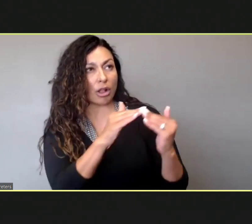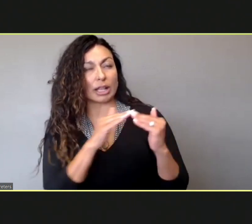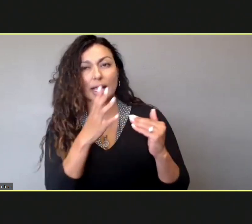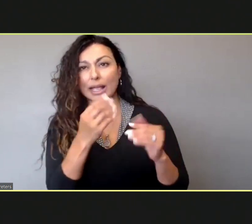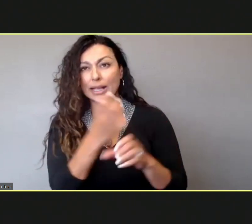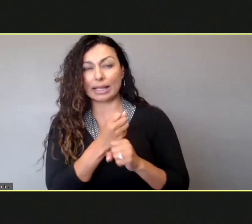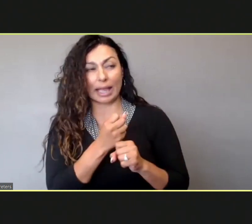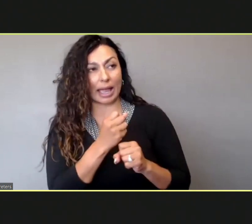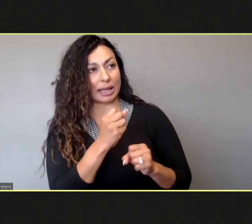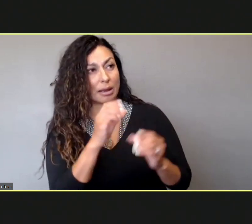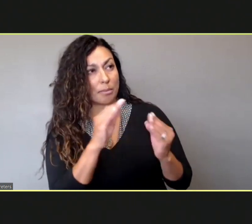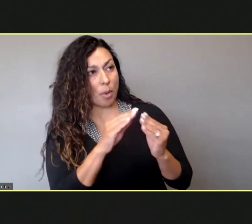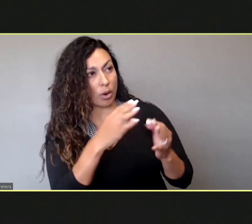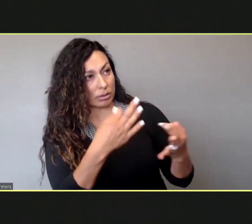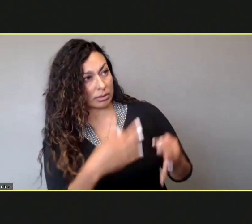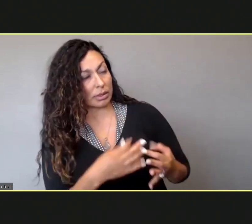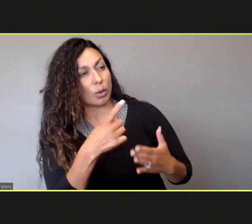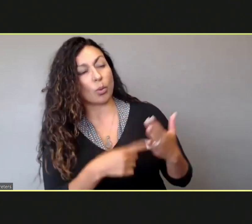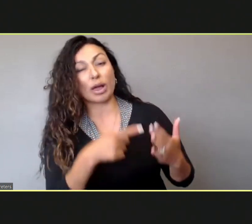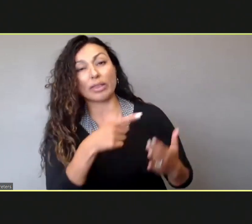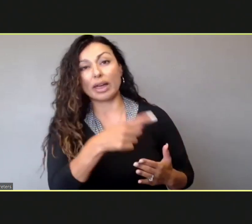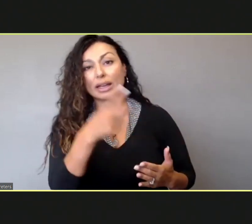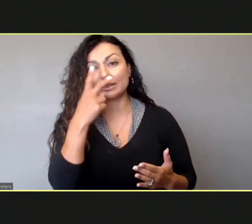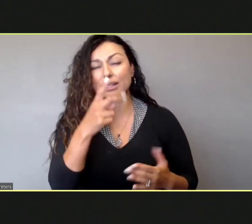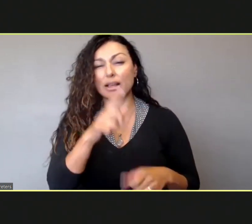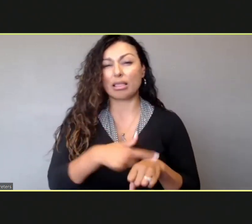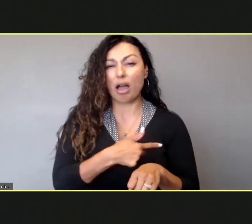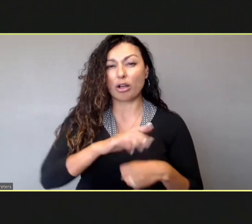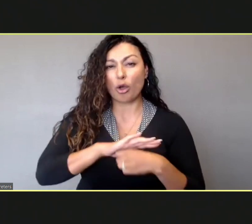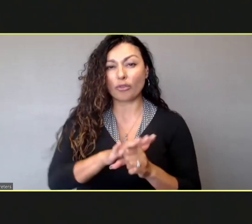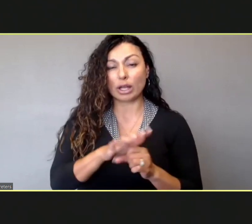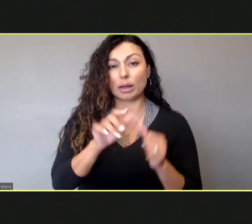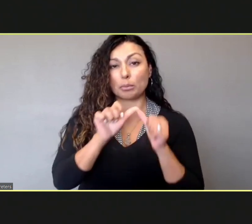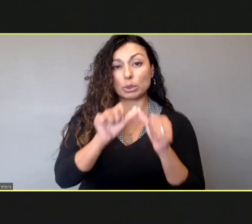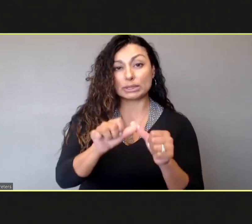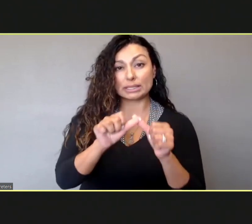they're using for long COVID, which is persistent symptoms for 3